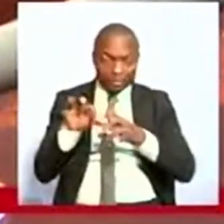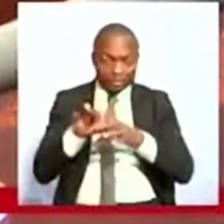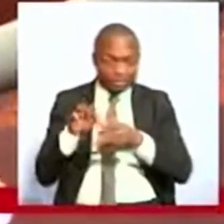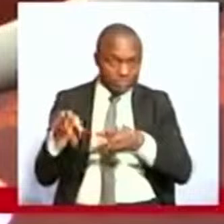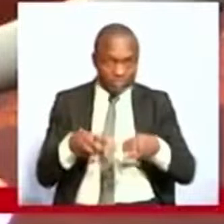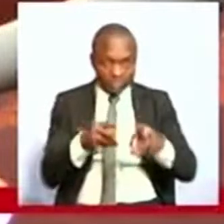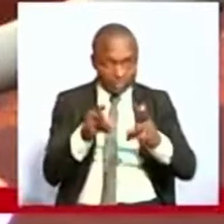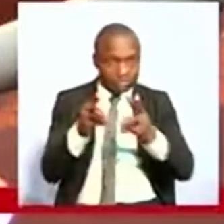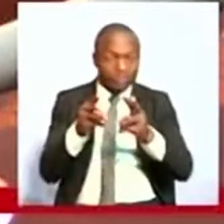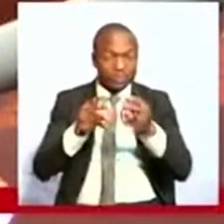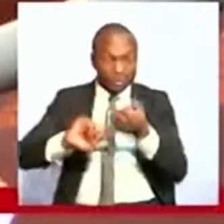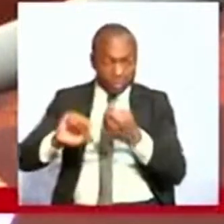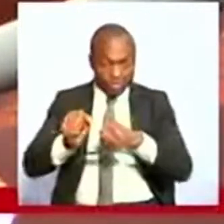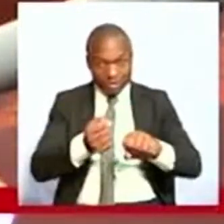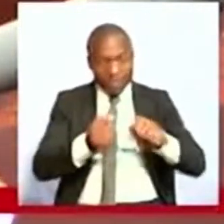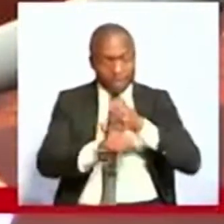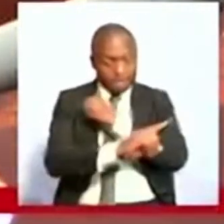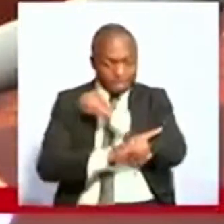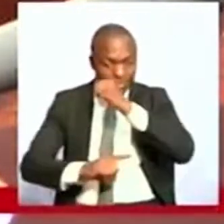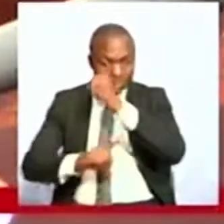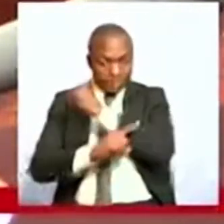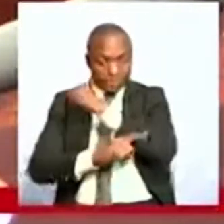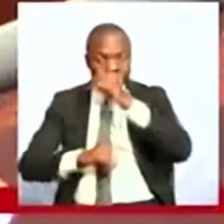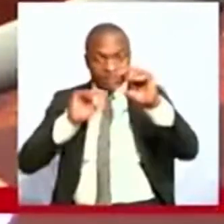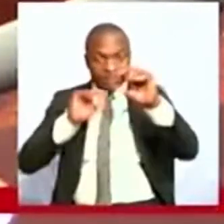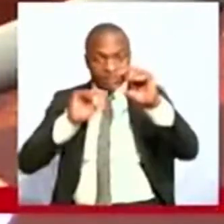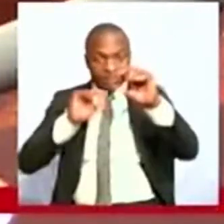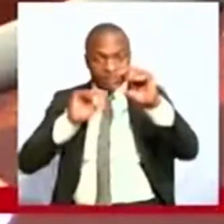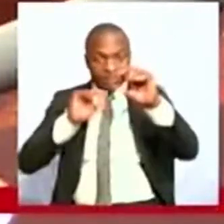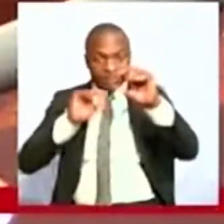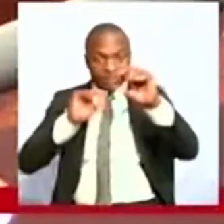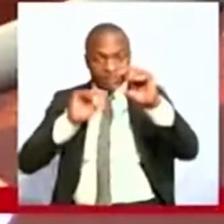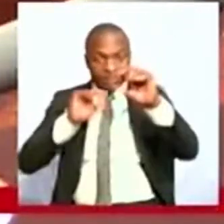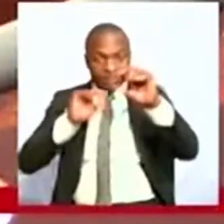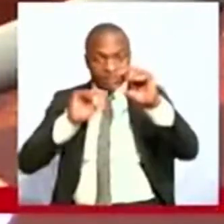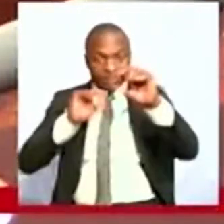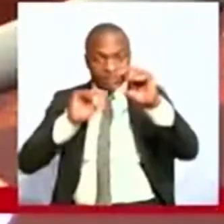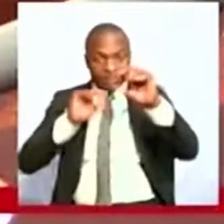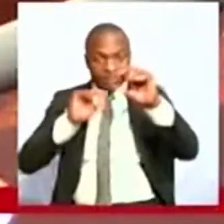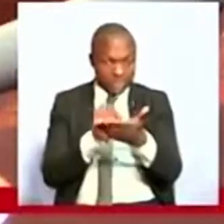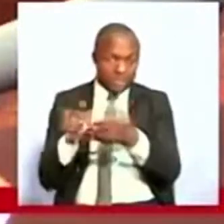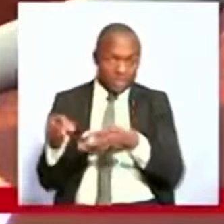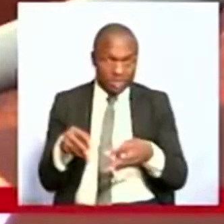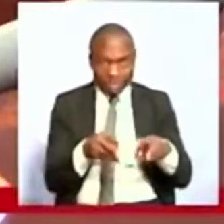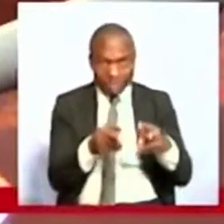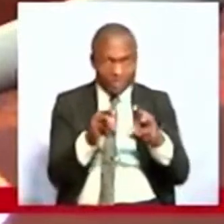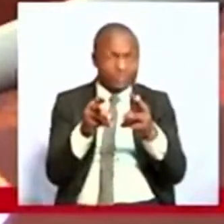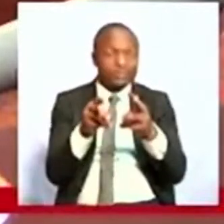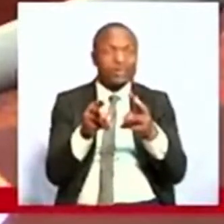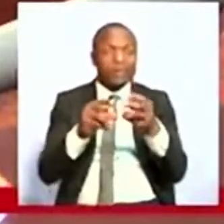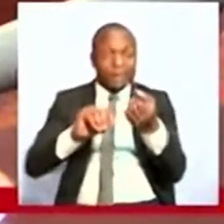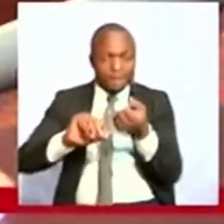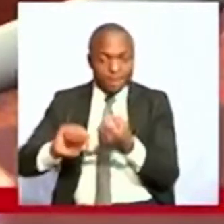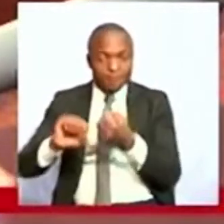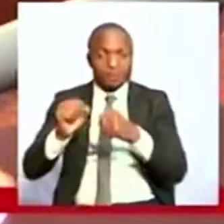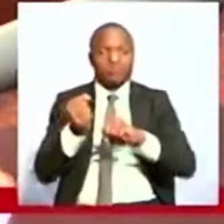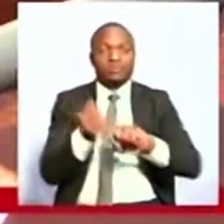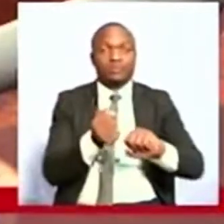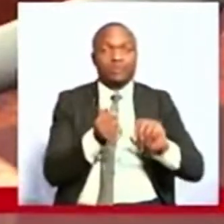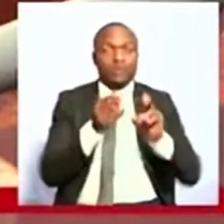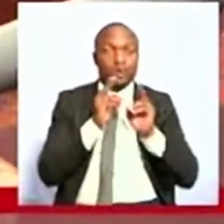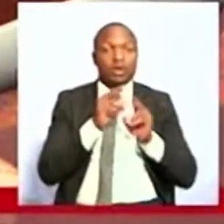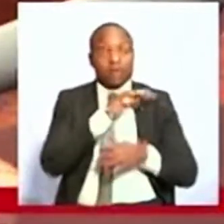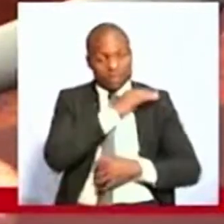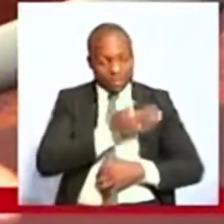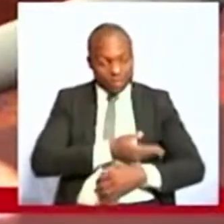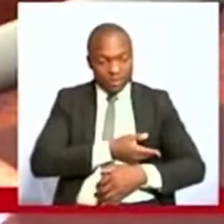cruel, inhuman or degrading punishment and treatment should be prohibited. These are measures of protection for women